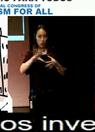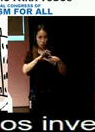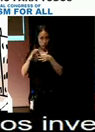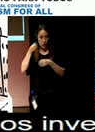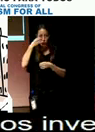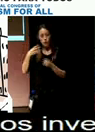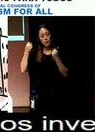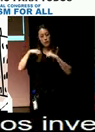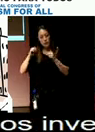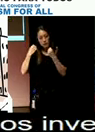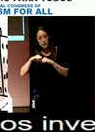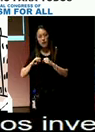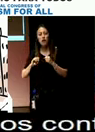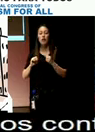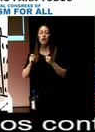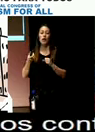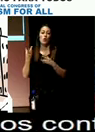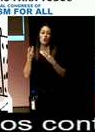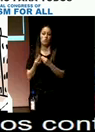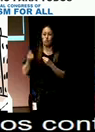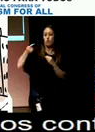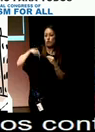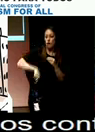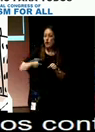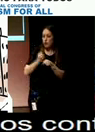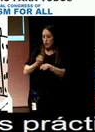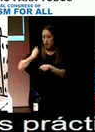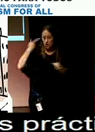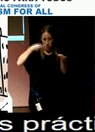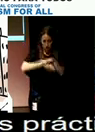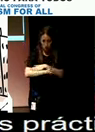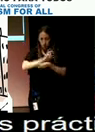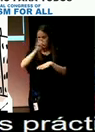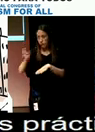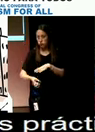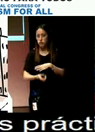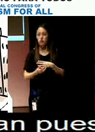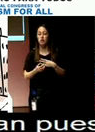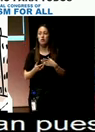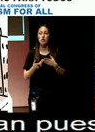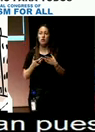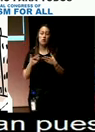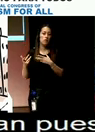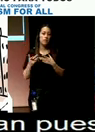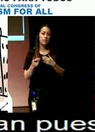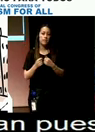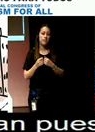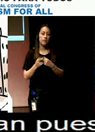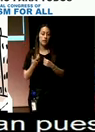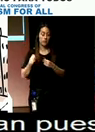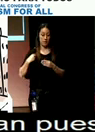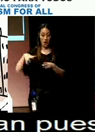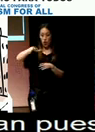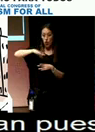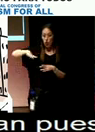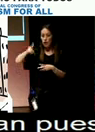field of whether it be accessibility or other. So it's an area where professionals of the field can get